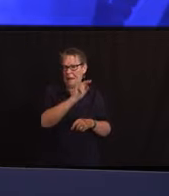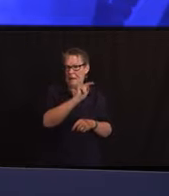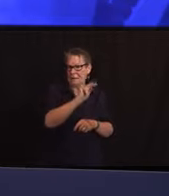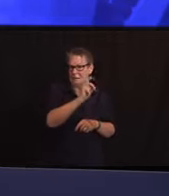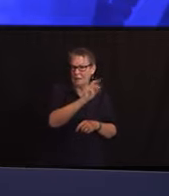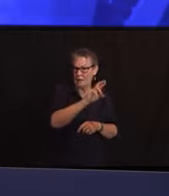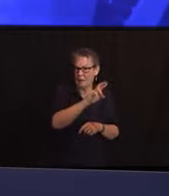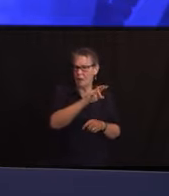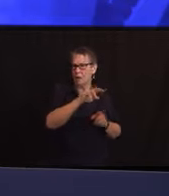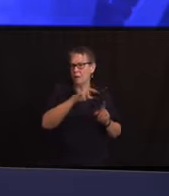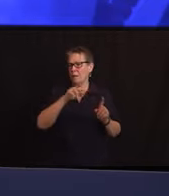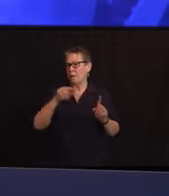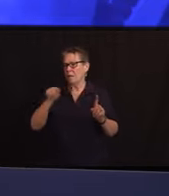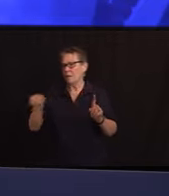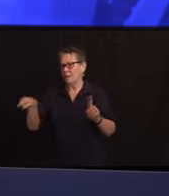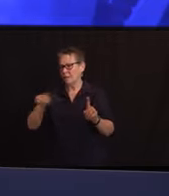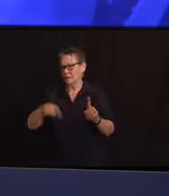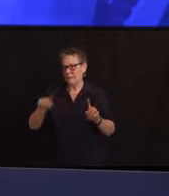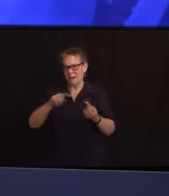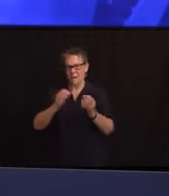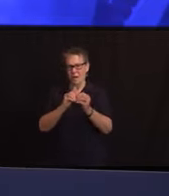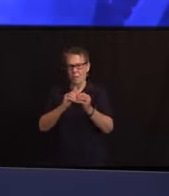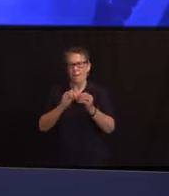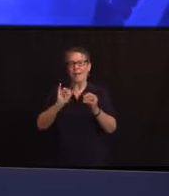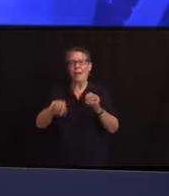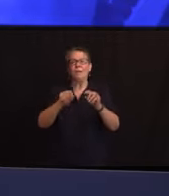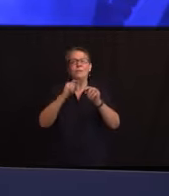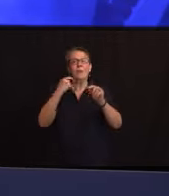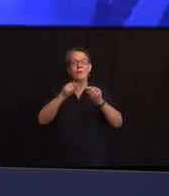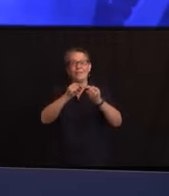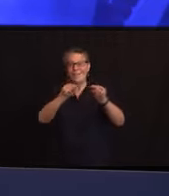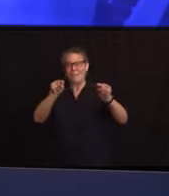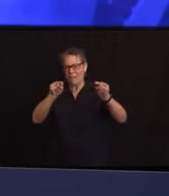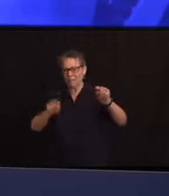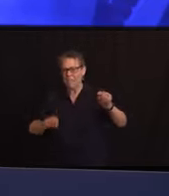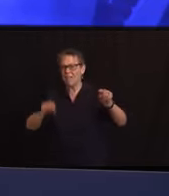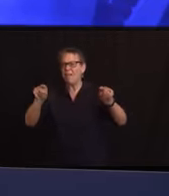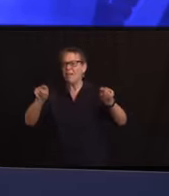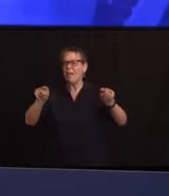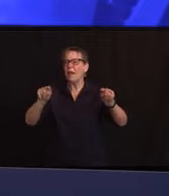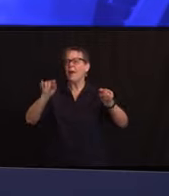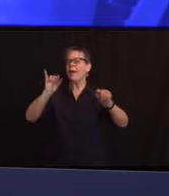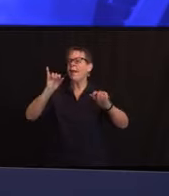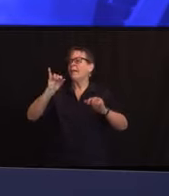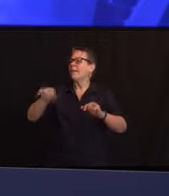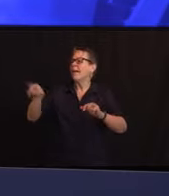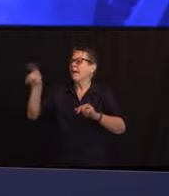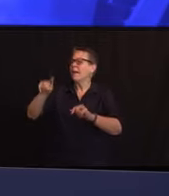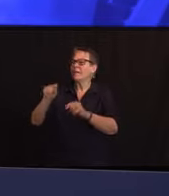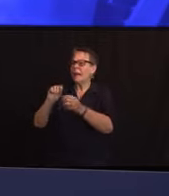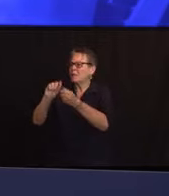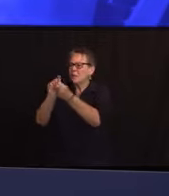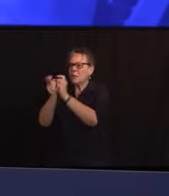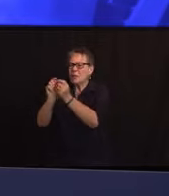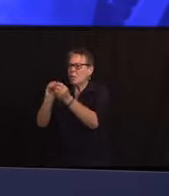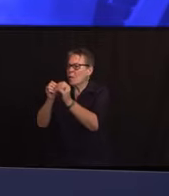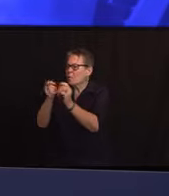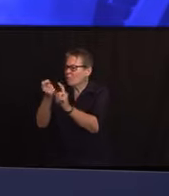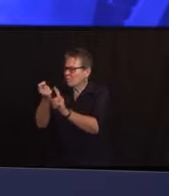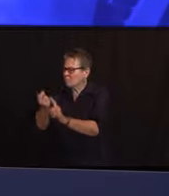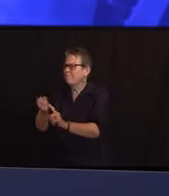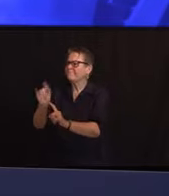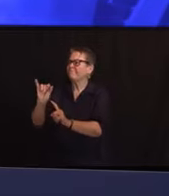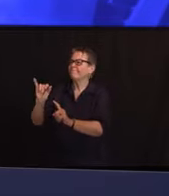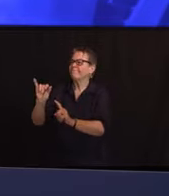artificially lower due to the cleaning of data and the removal of duplicate cases. Today, it is higher due to the